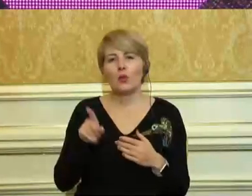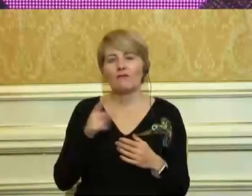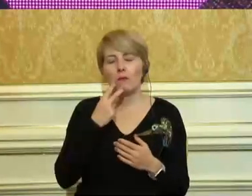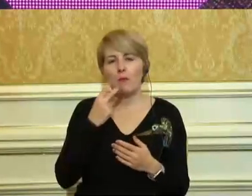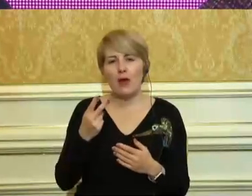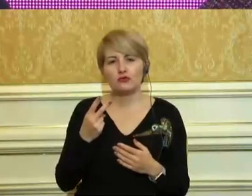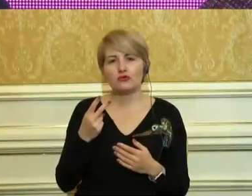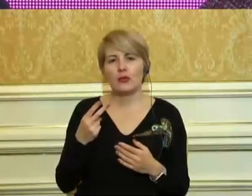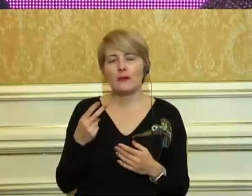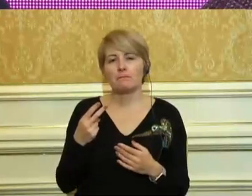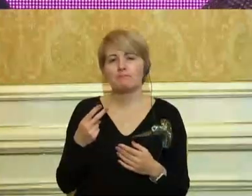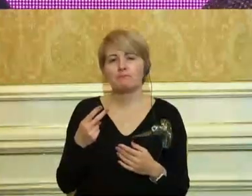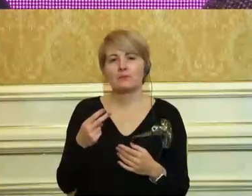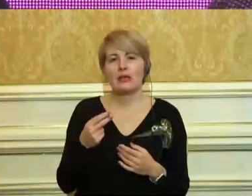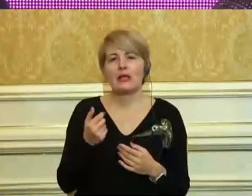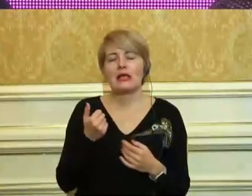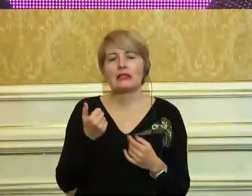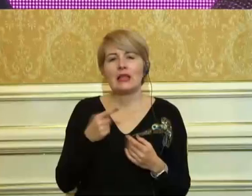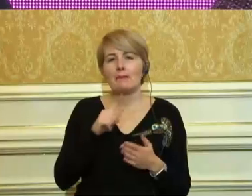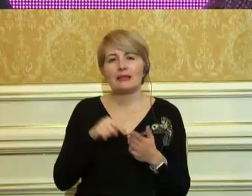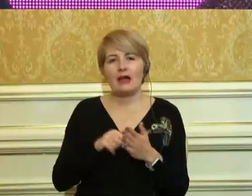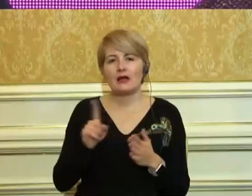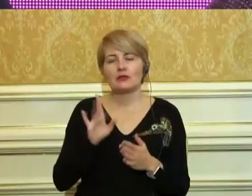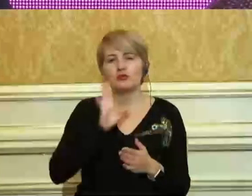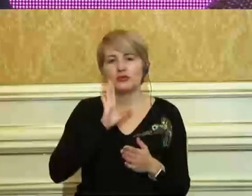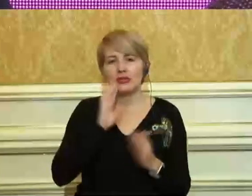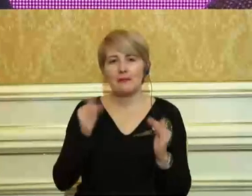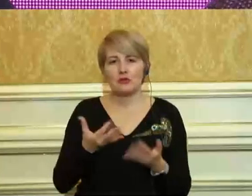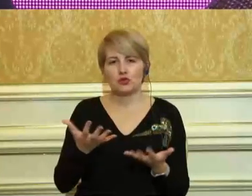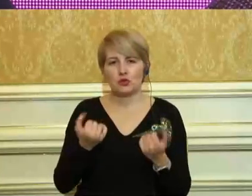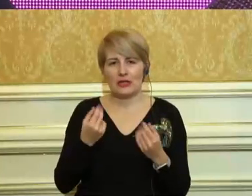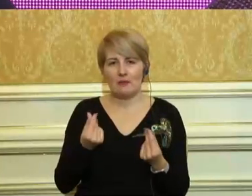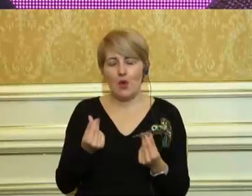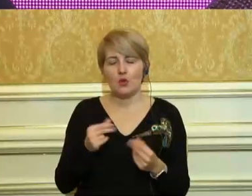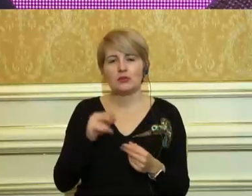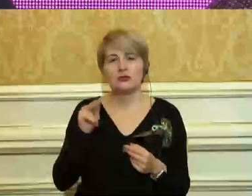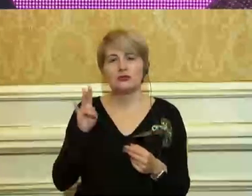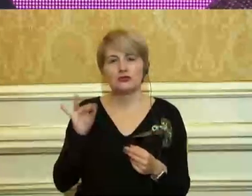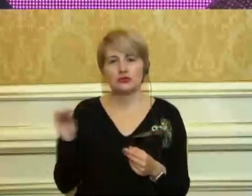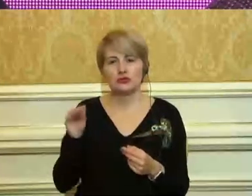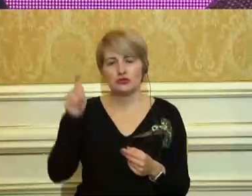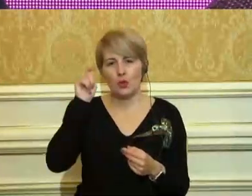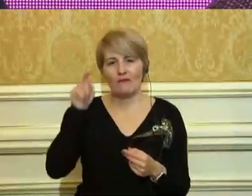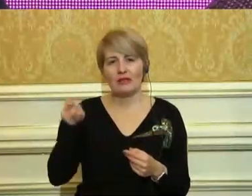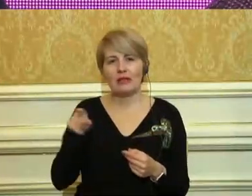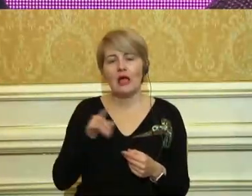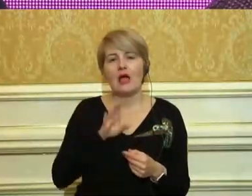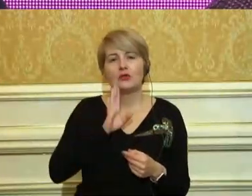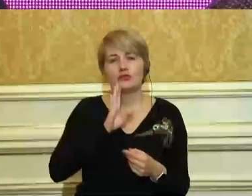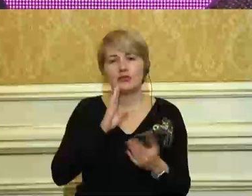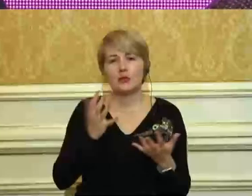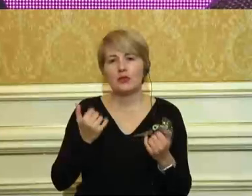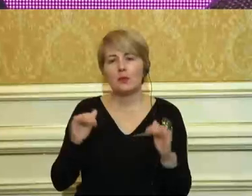this issues. So and you've seen on the video that's the idea is not the salary level, but also not